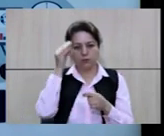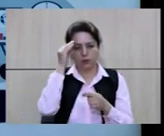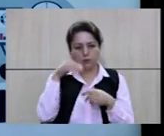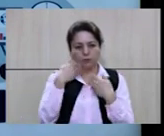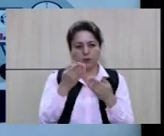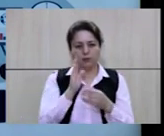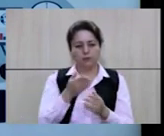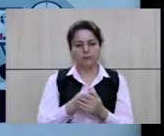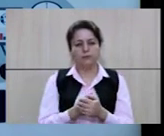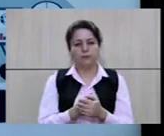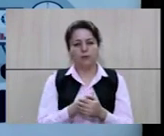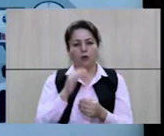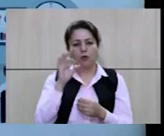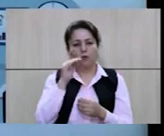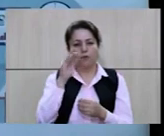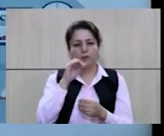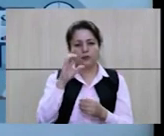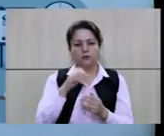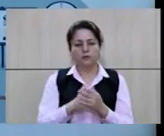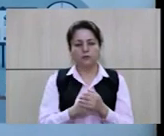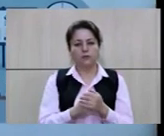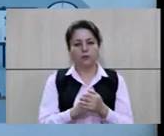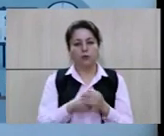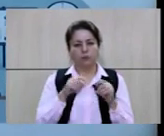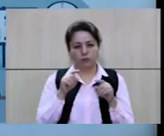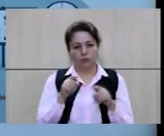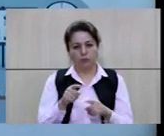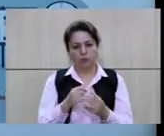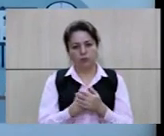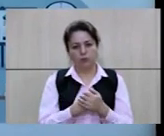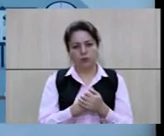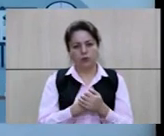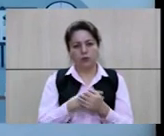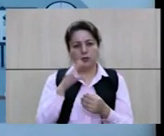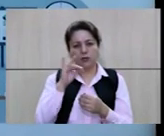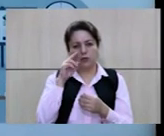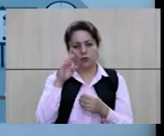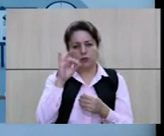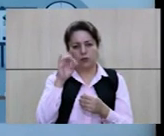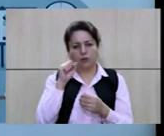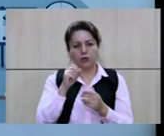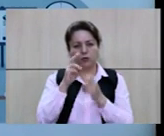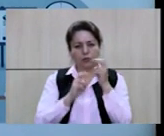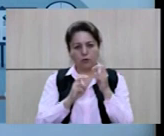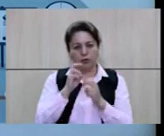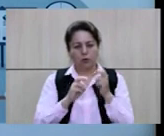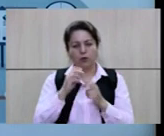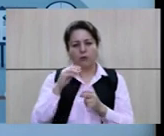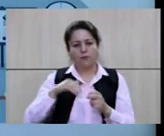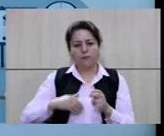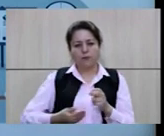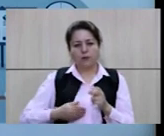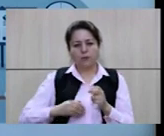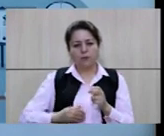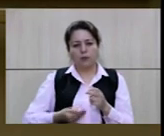ekan. Ofis. Bu idora, korxona, firma